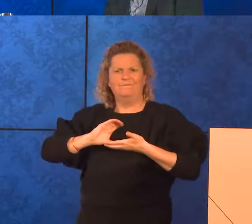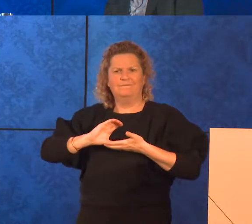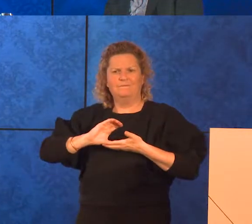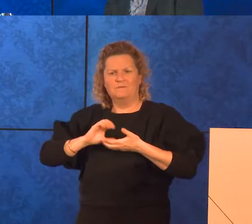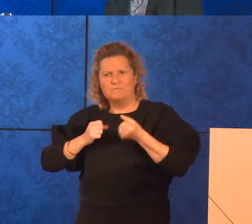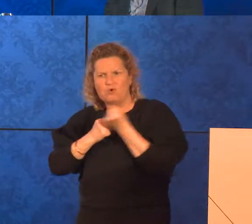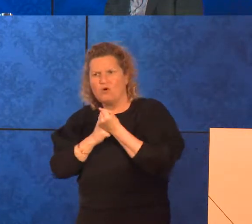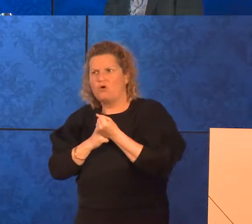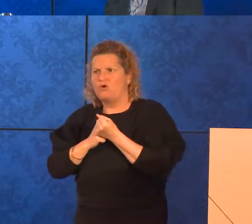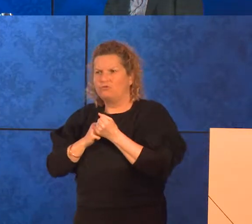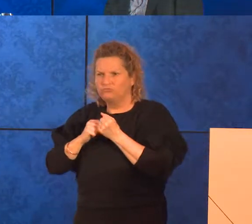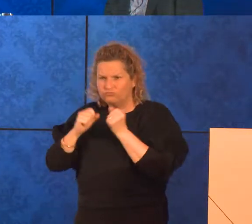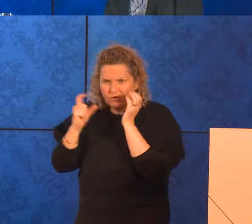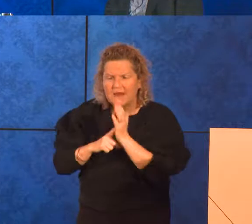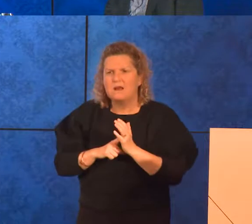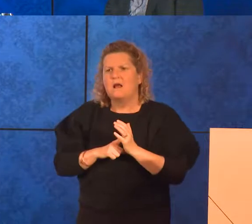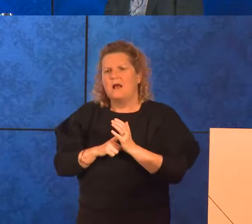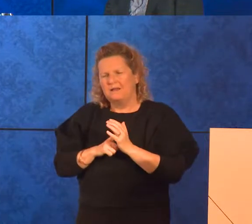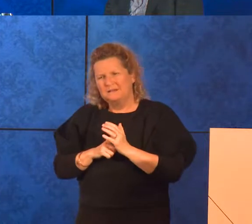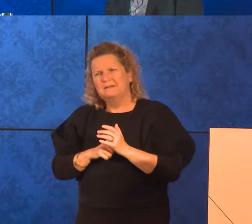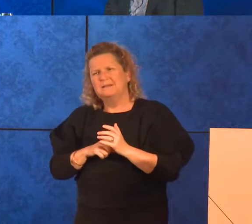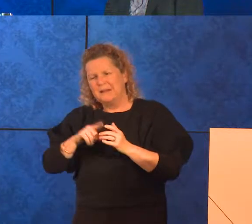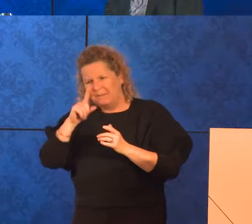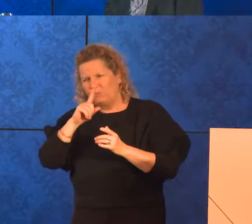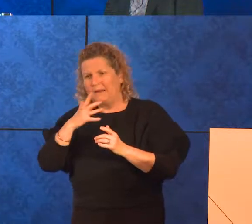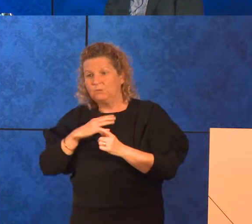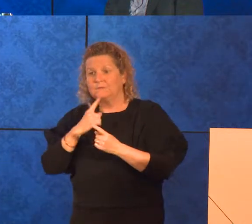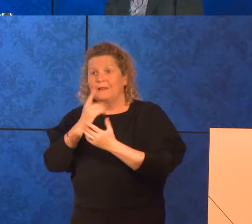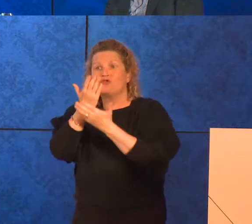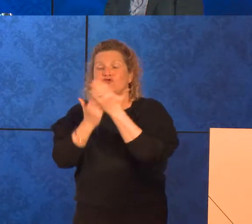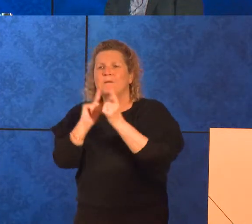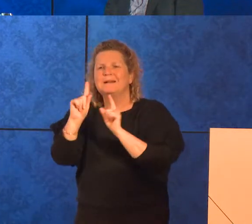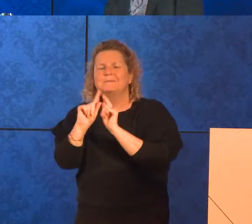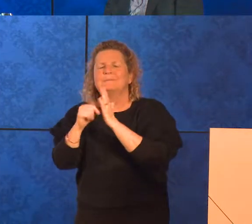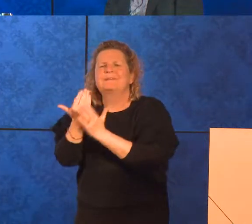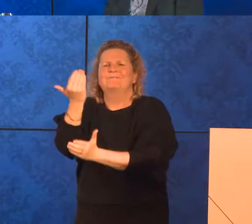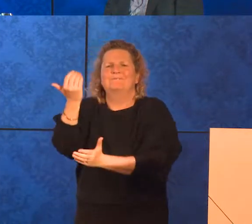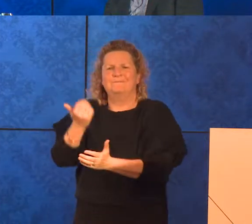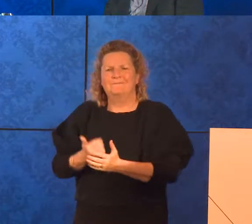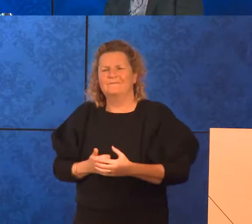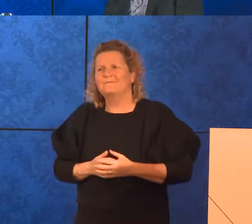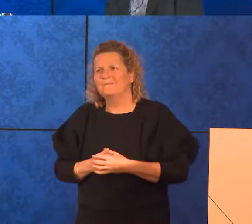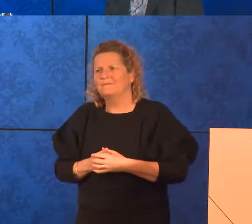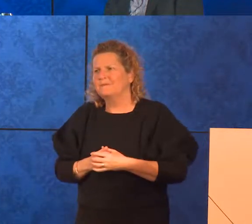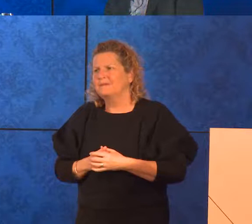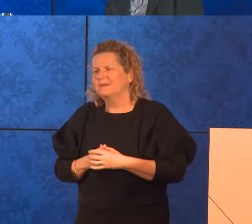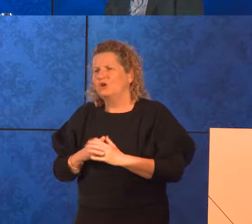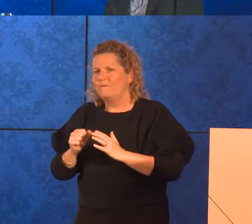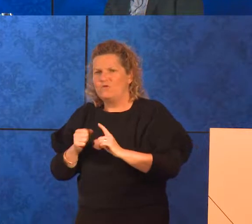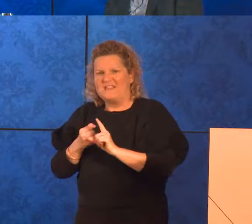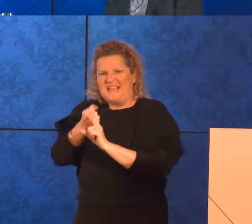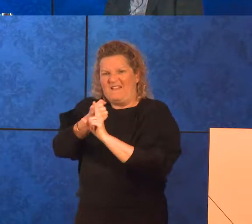that people need to tell their stories safely. So it's important that there's funding, not just for that individual pointy-end